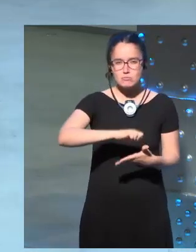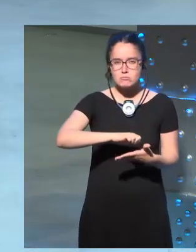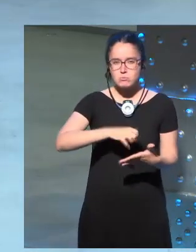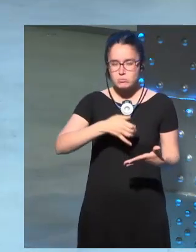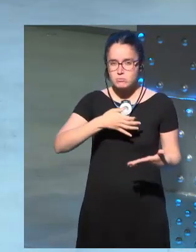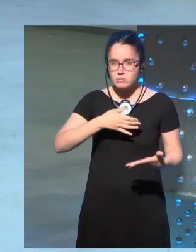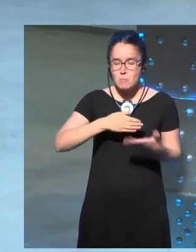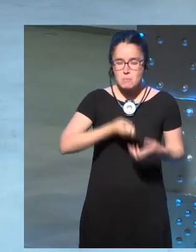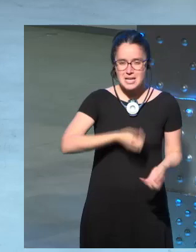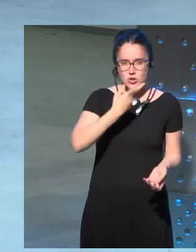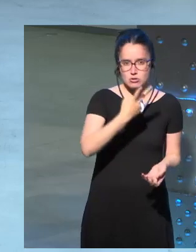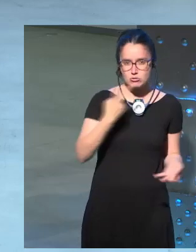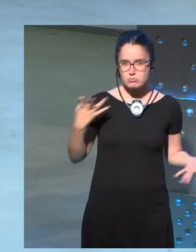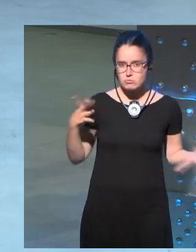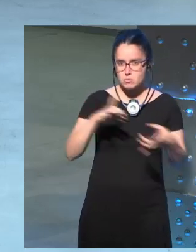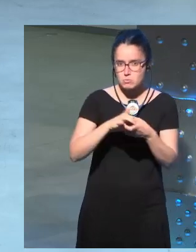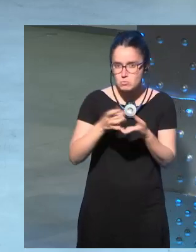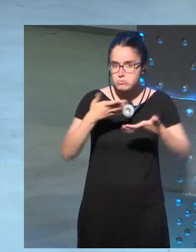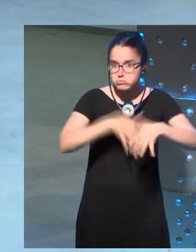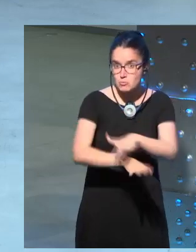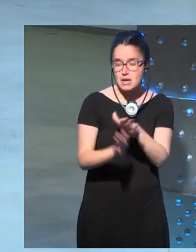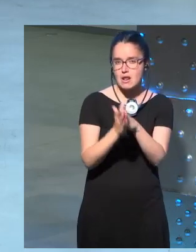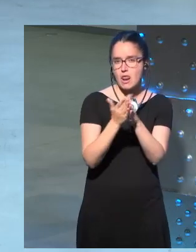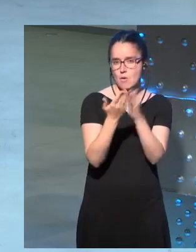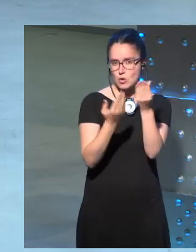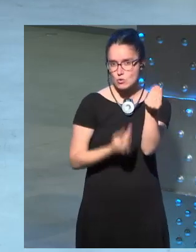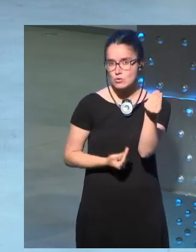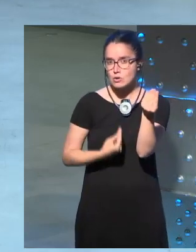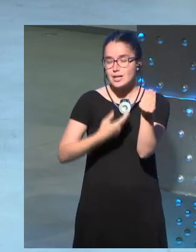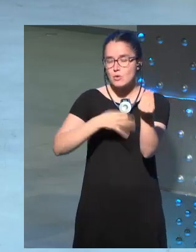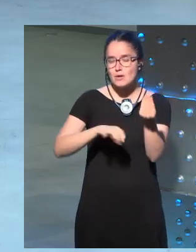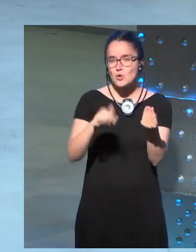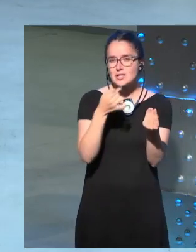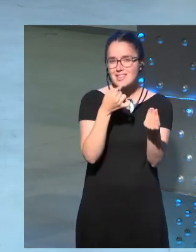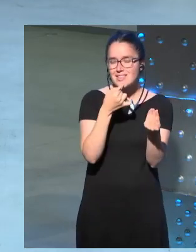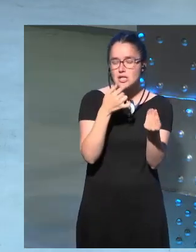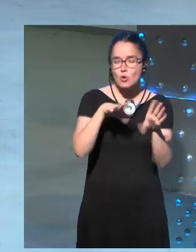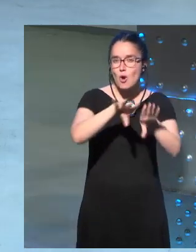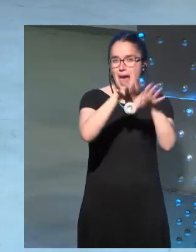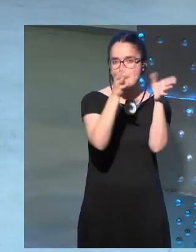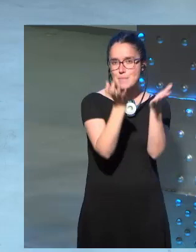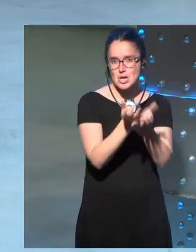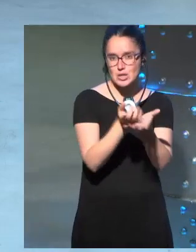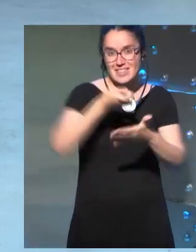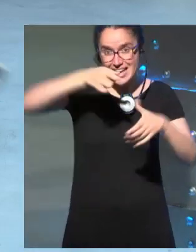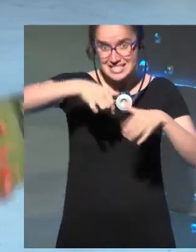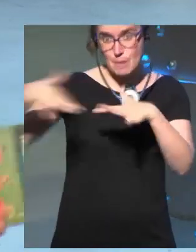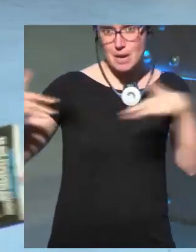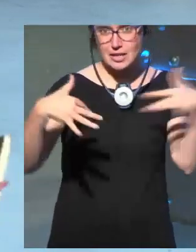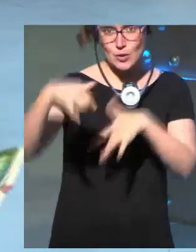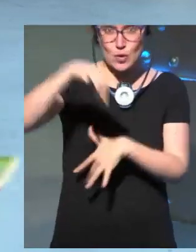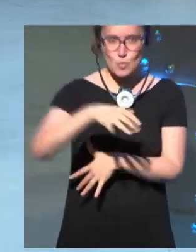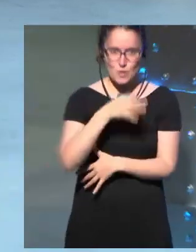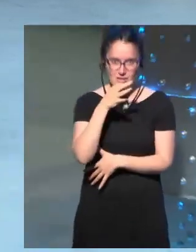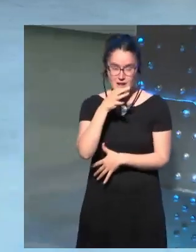Simon is compiling both passions in this book that can be, well, this is the ball of